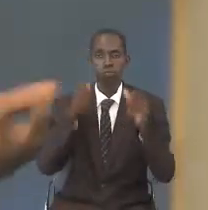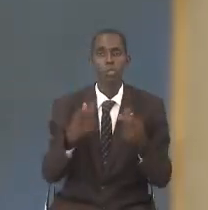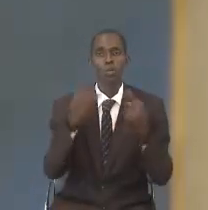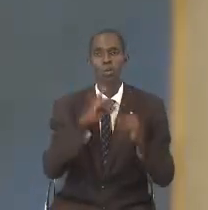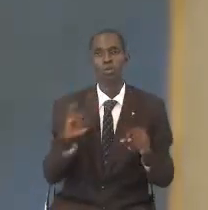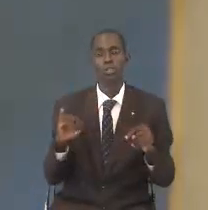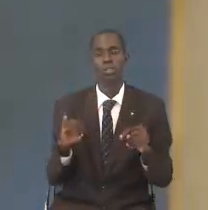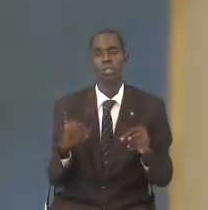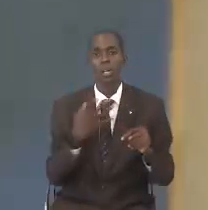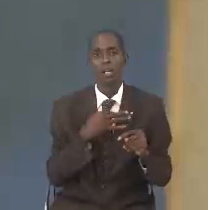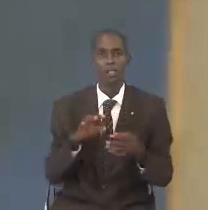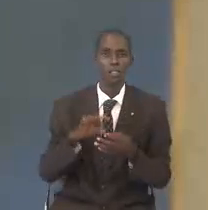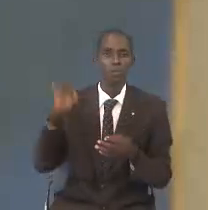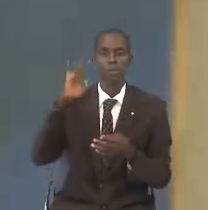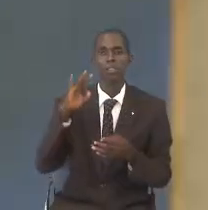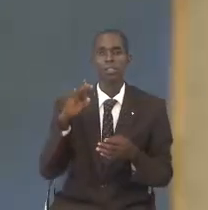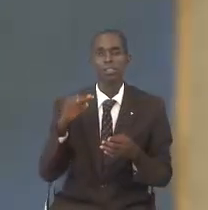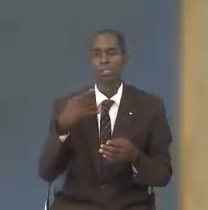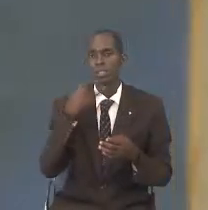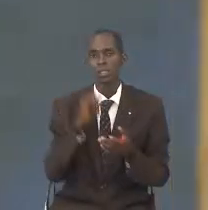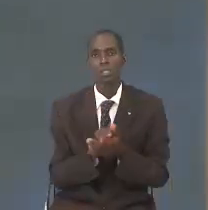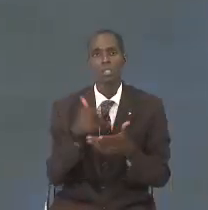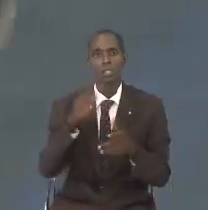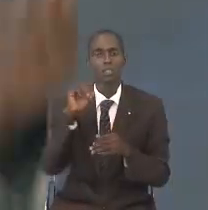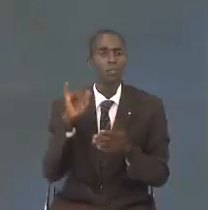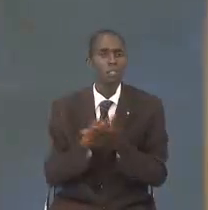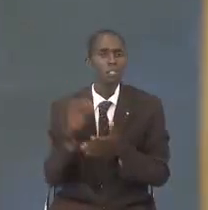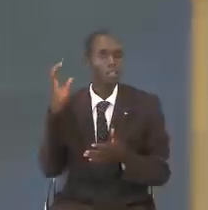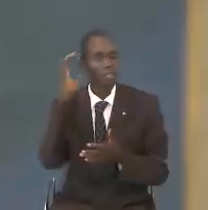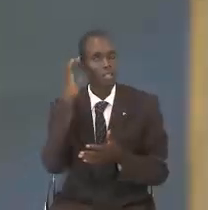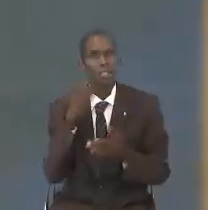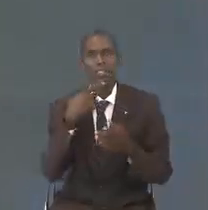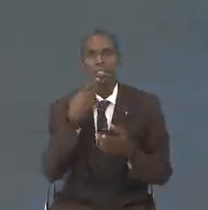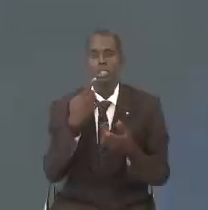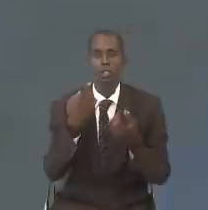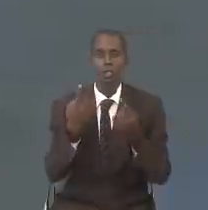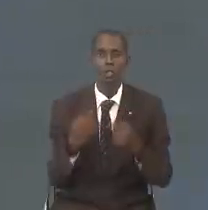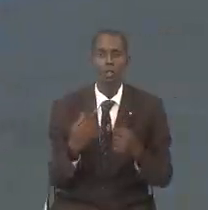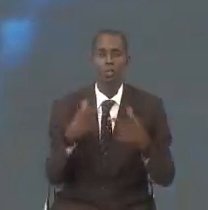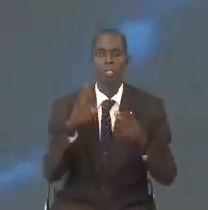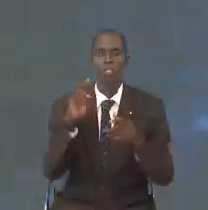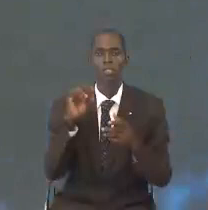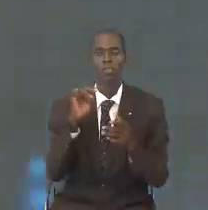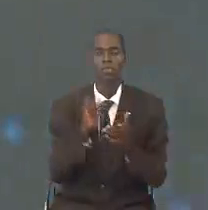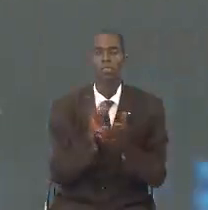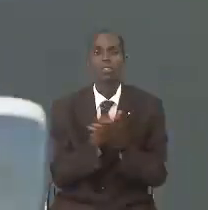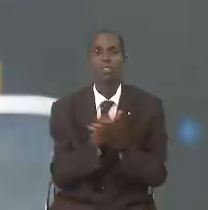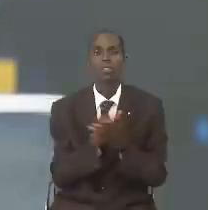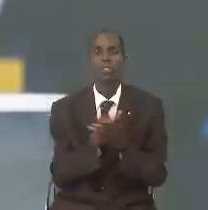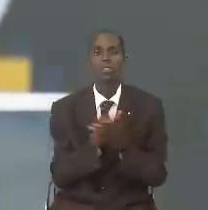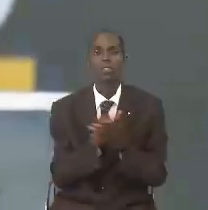let him that heareth say, come. And let him that is athirst come. And